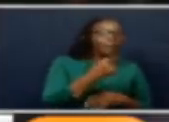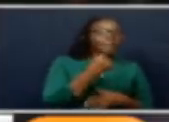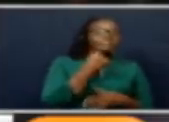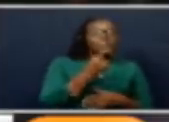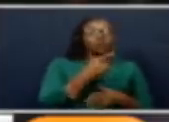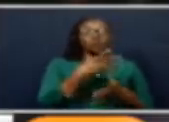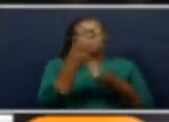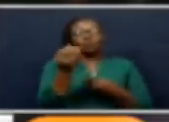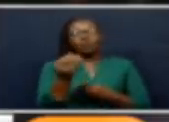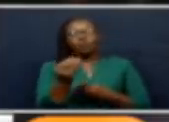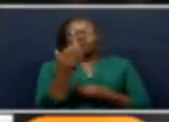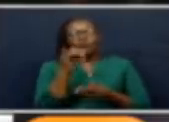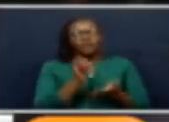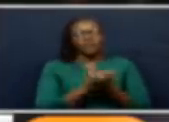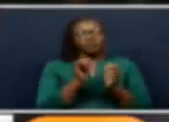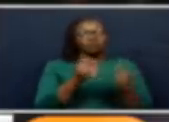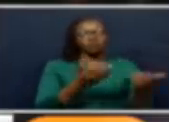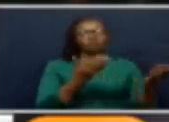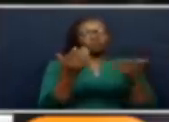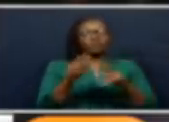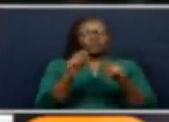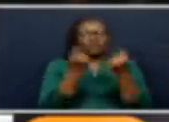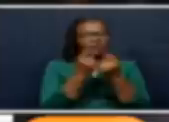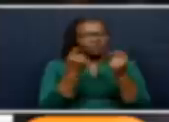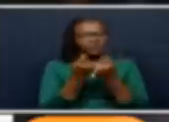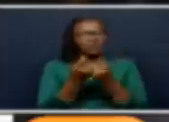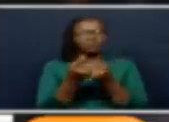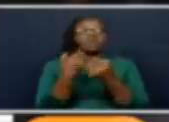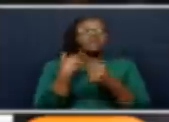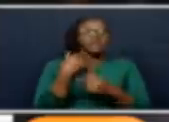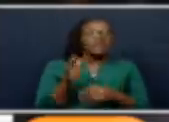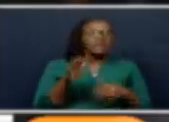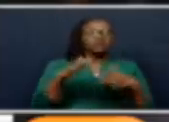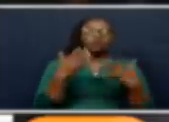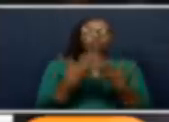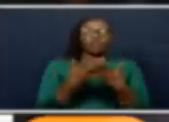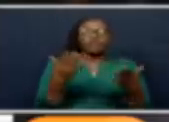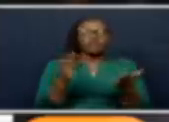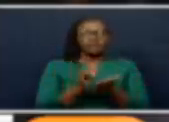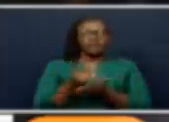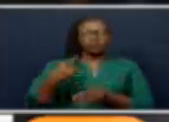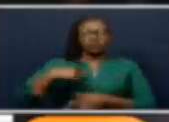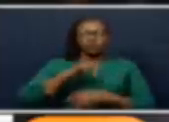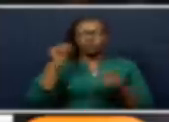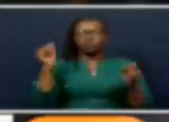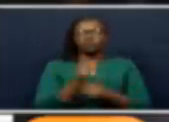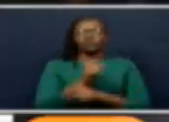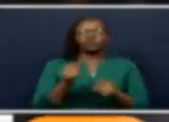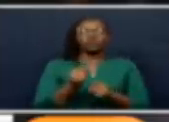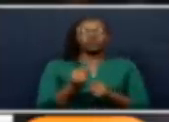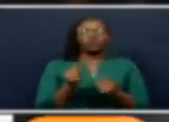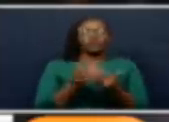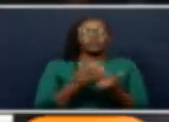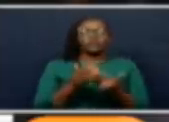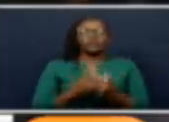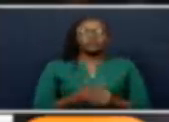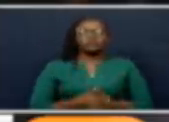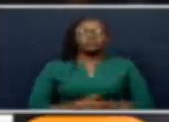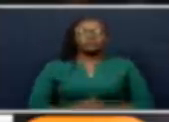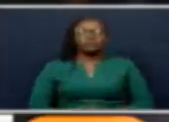it will bring tribalism, it will bring some, you know, things that will not be able to understand. And it has. It's divided all of us.